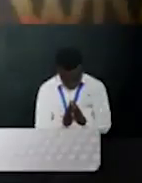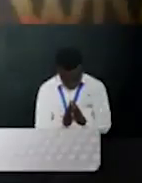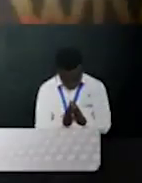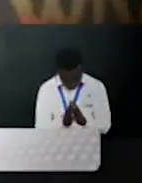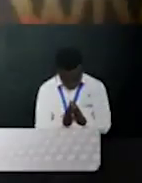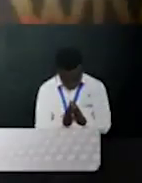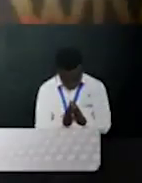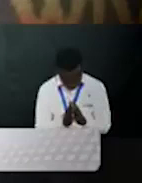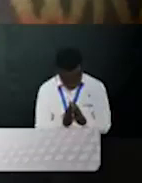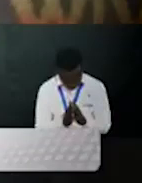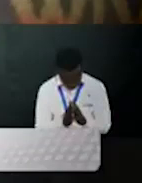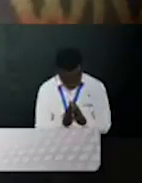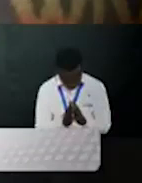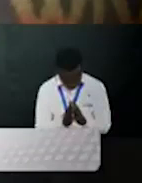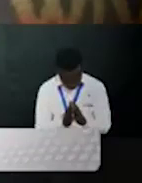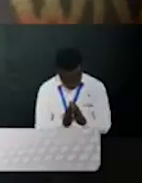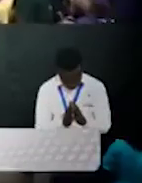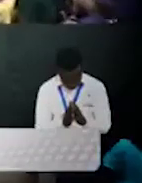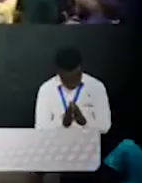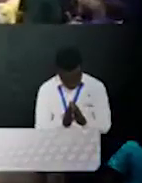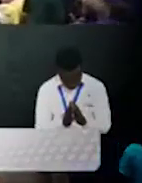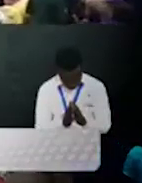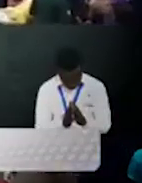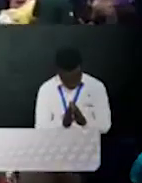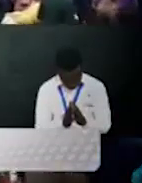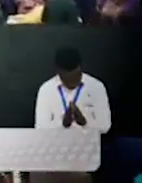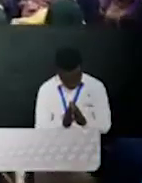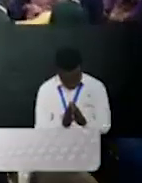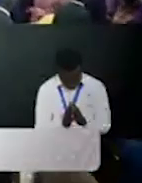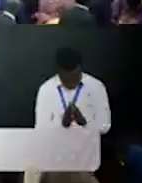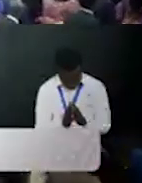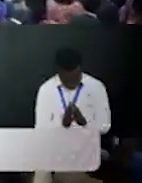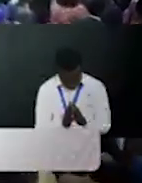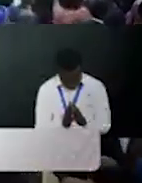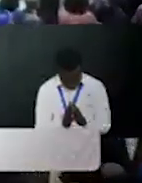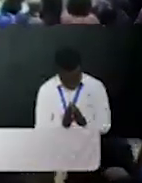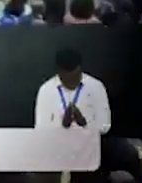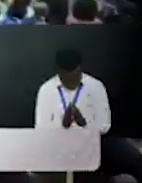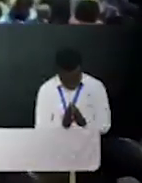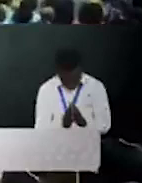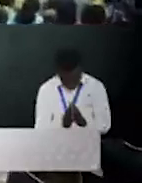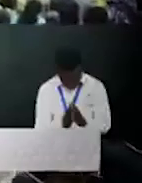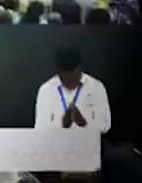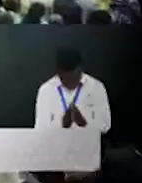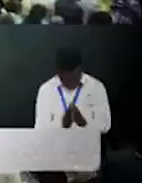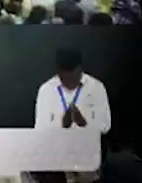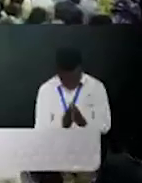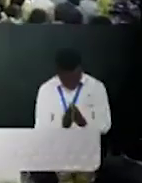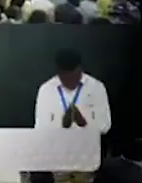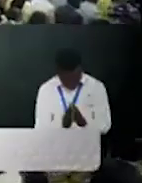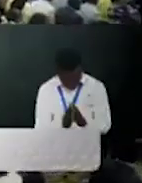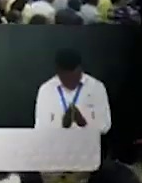la la ba, le mashikayende, le mama sikayanda la ba ba ba, le mama